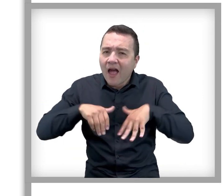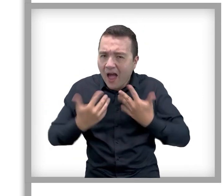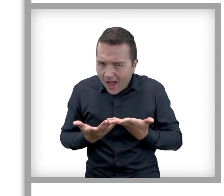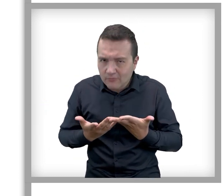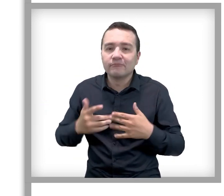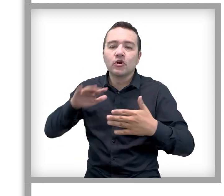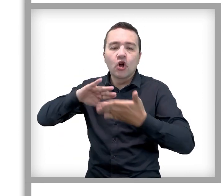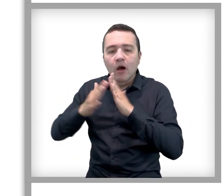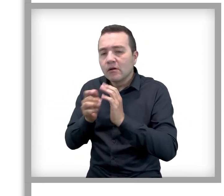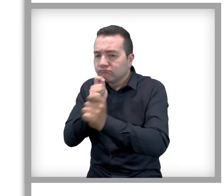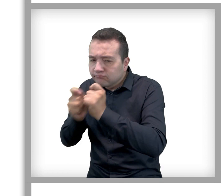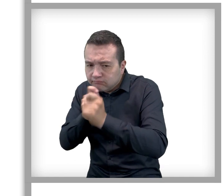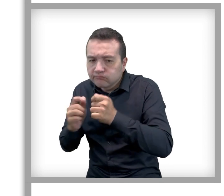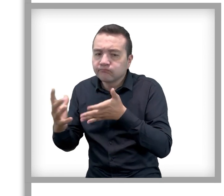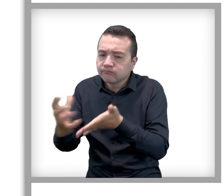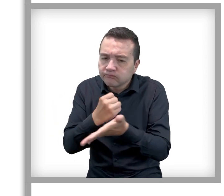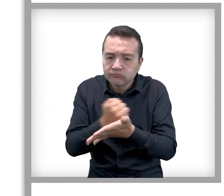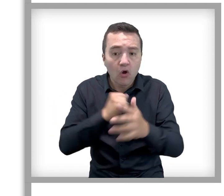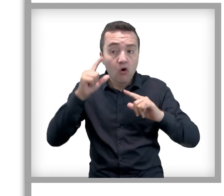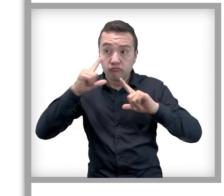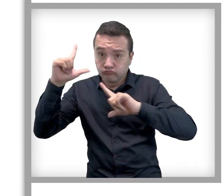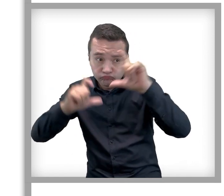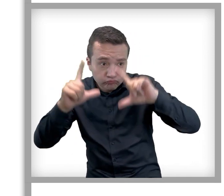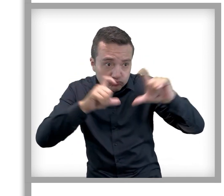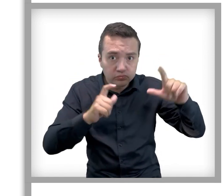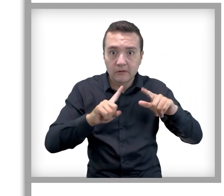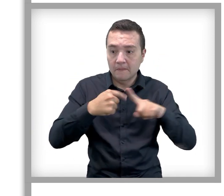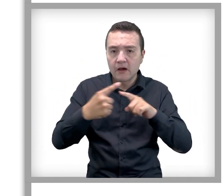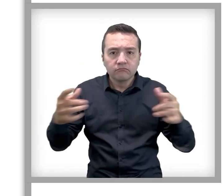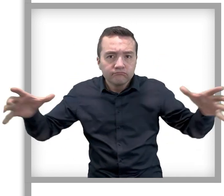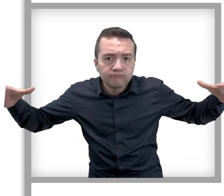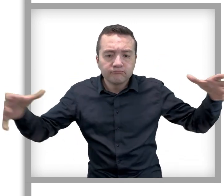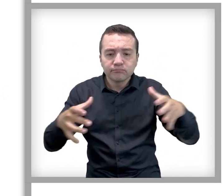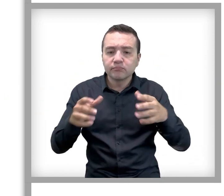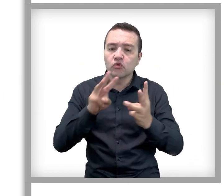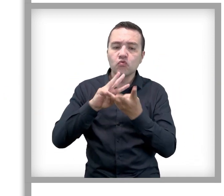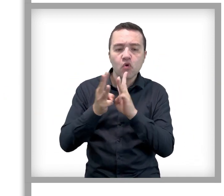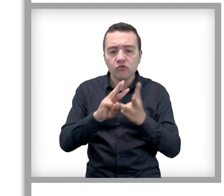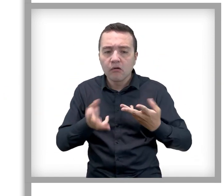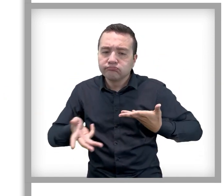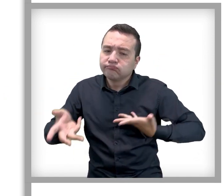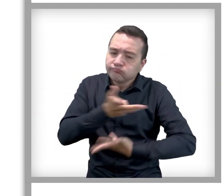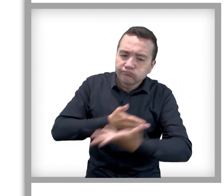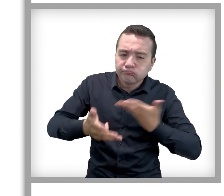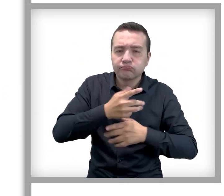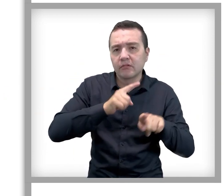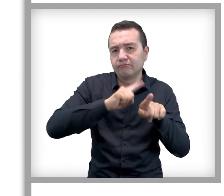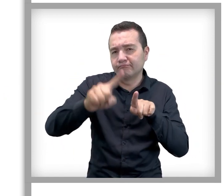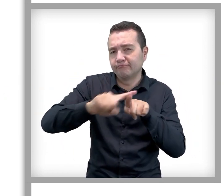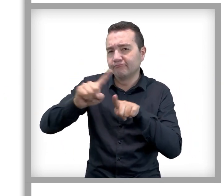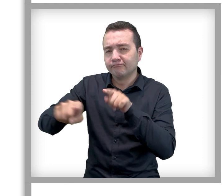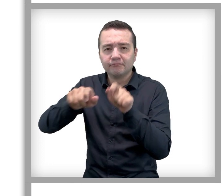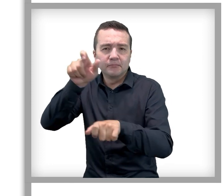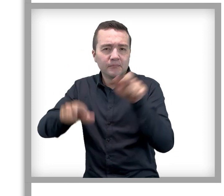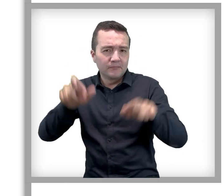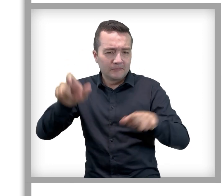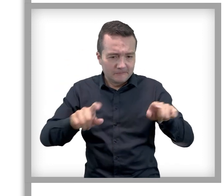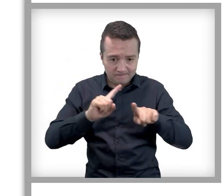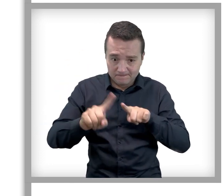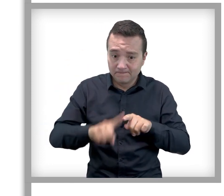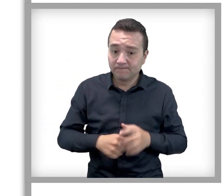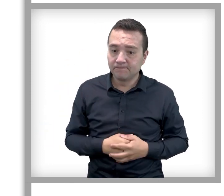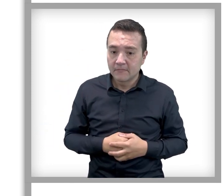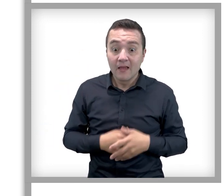co-design activities that included the experiences and knowledge of different people. From the results,